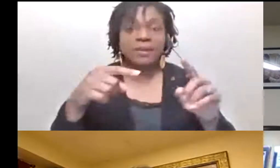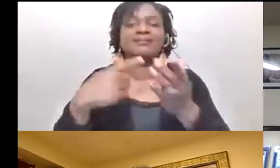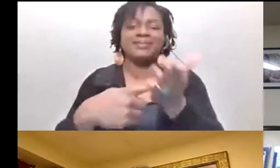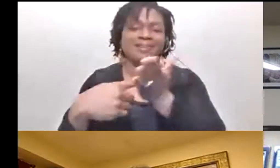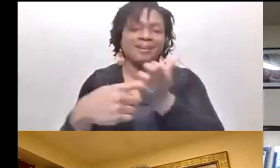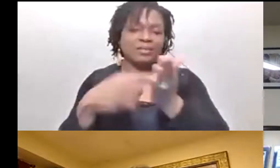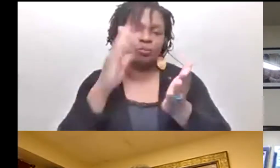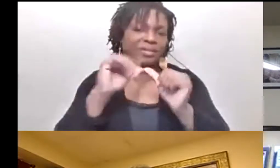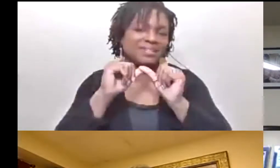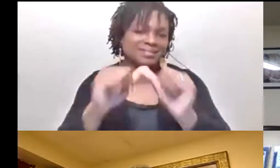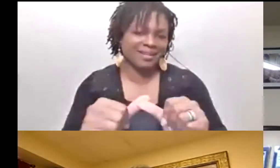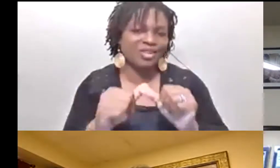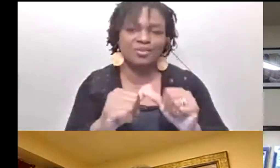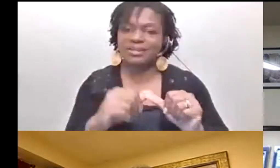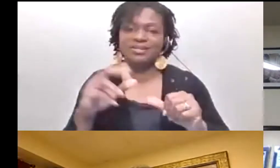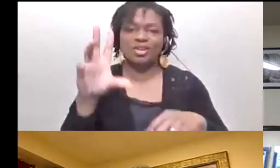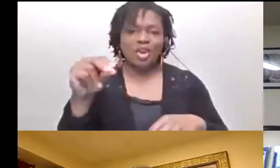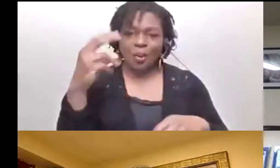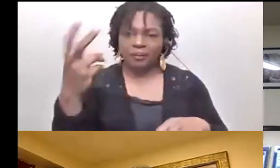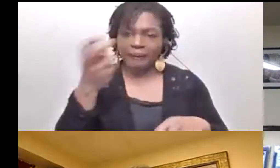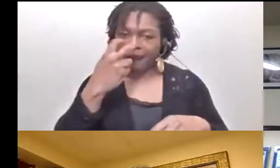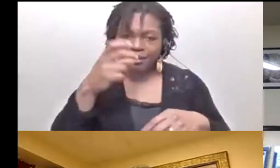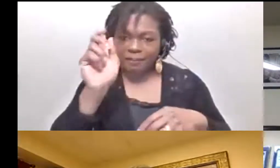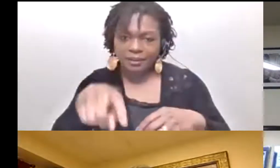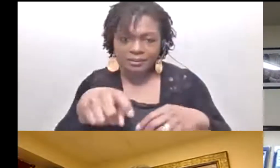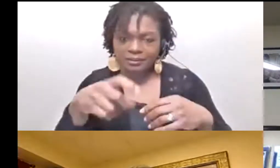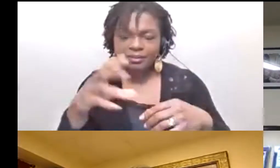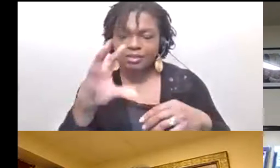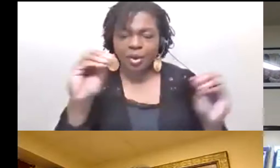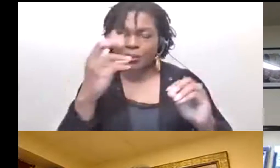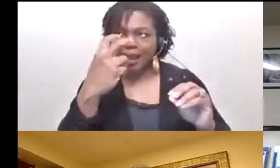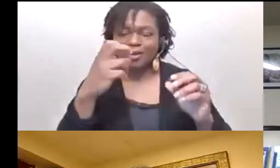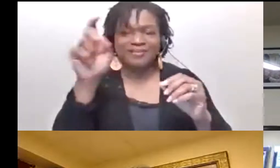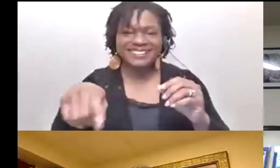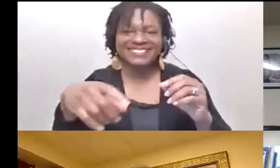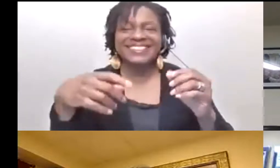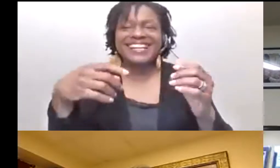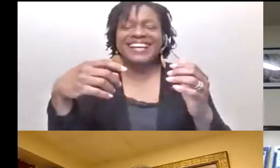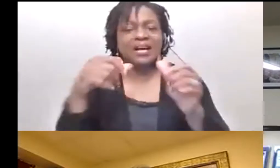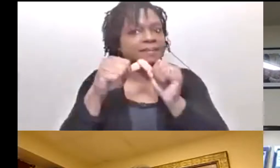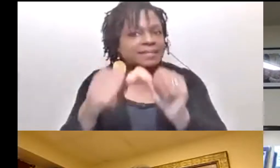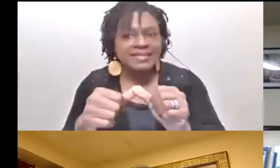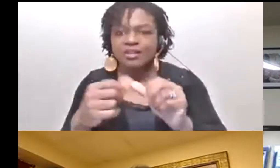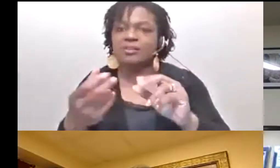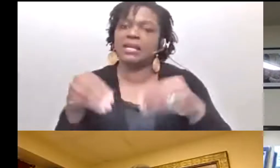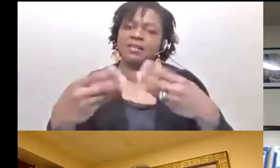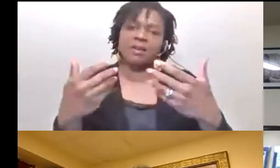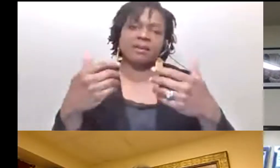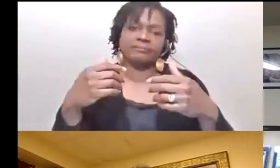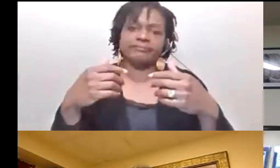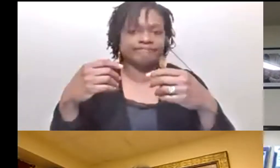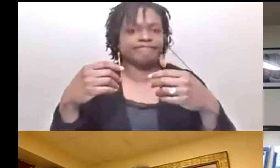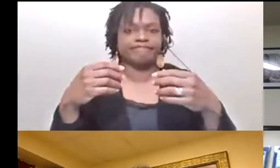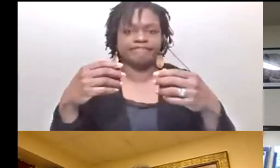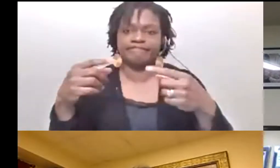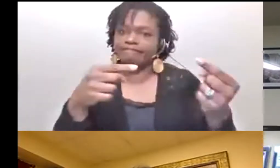to increase. If there's any group that's not included in there, it's division. So